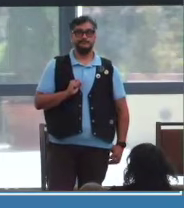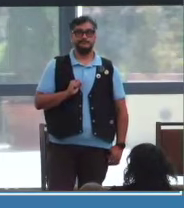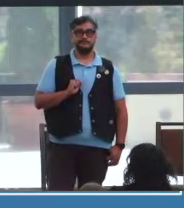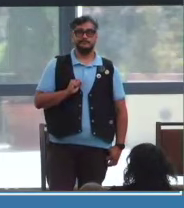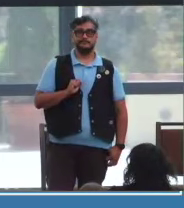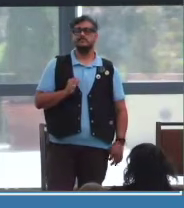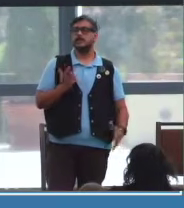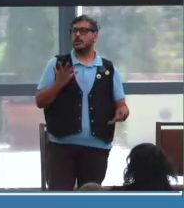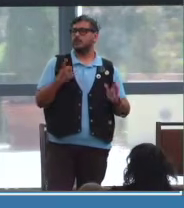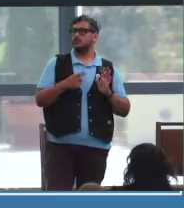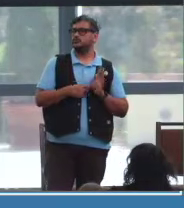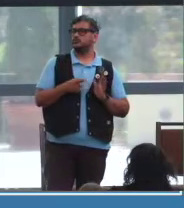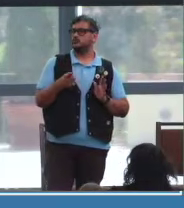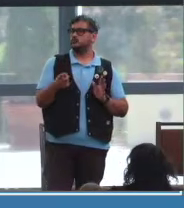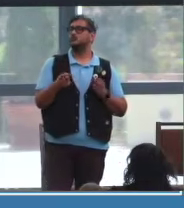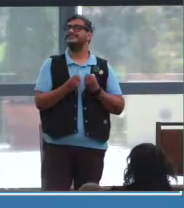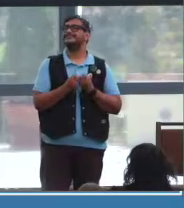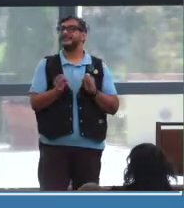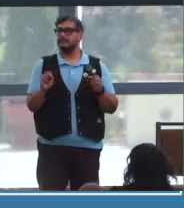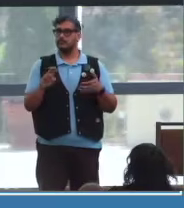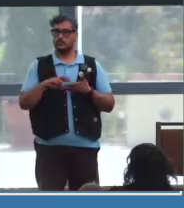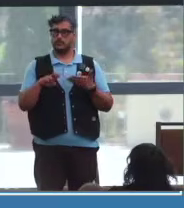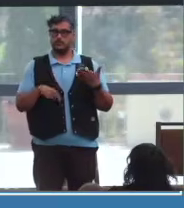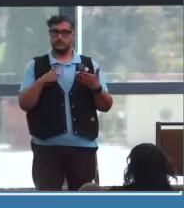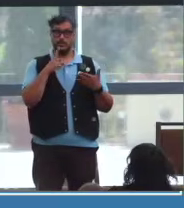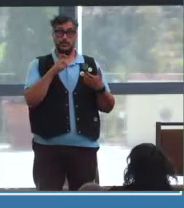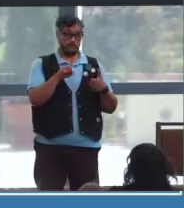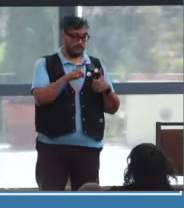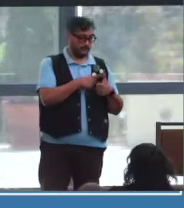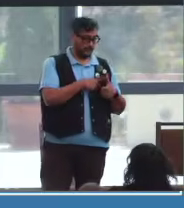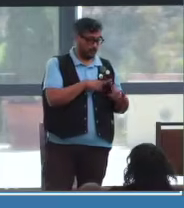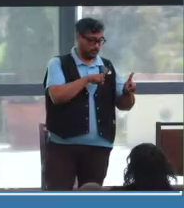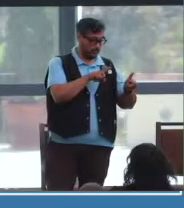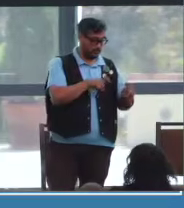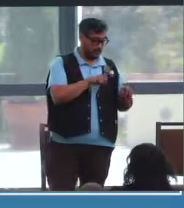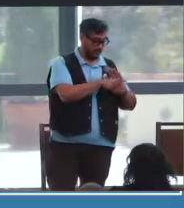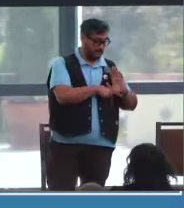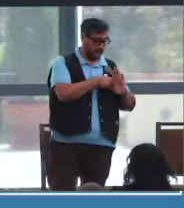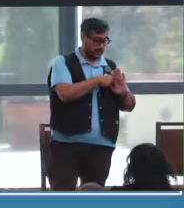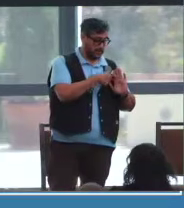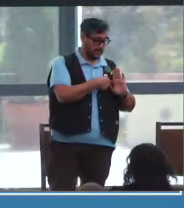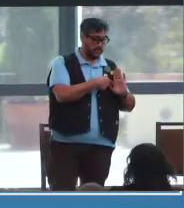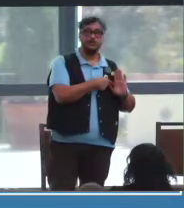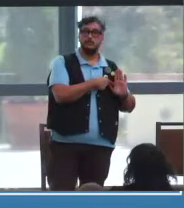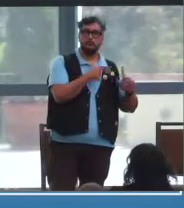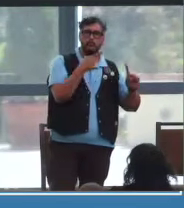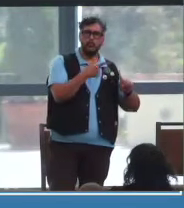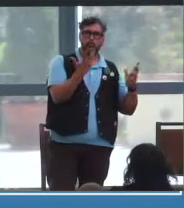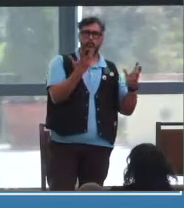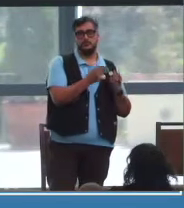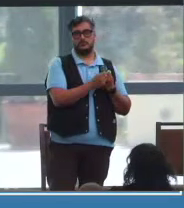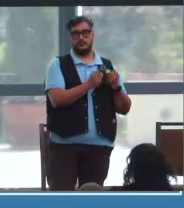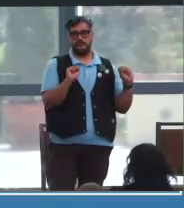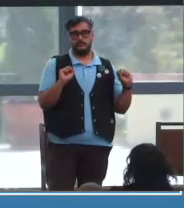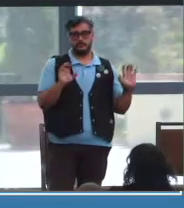And first, I want to show you the safety results, because with the phase 1 study, the primary focus is safety. How safe is this aside